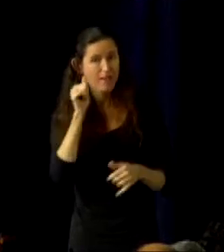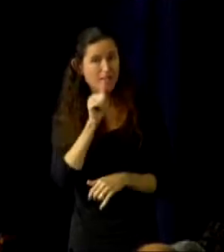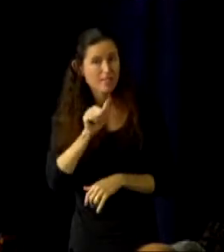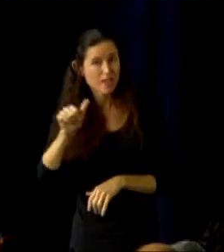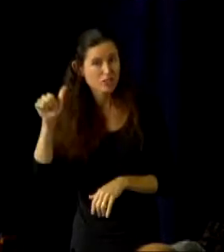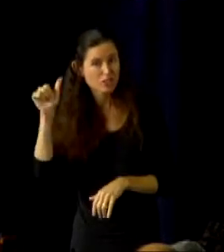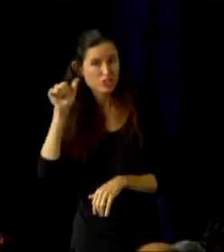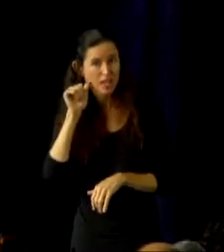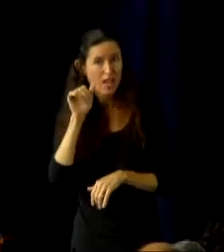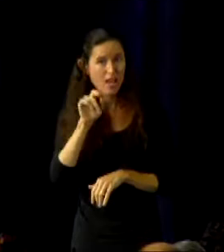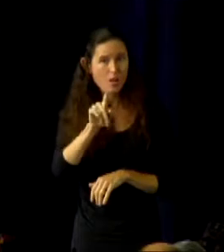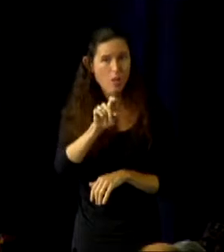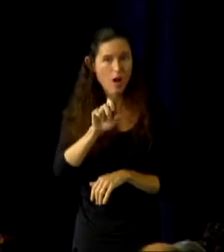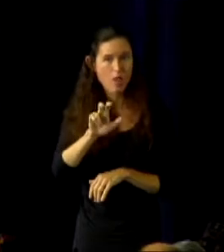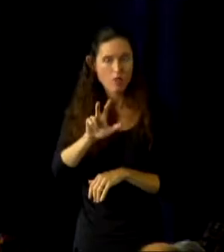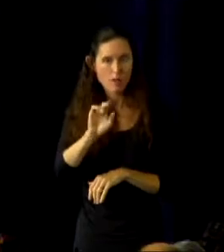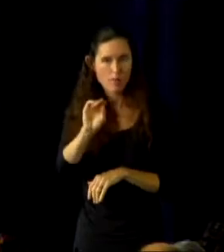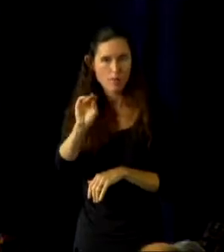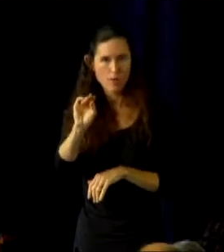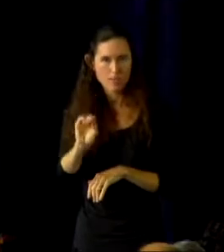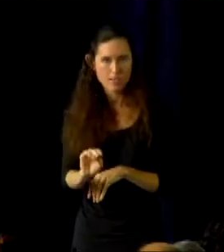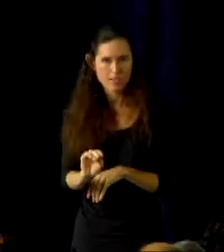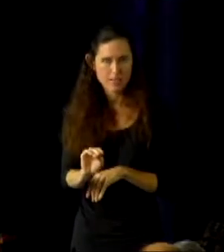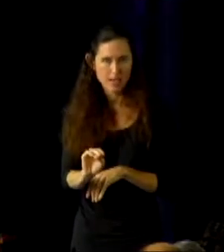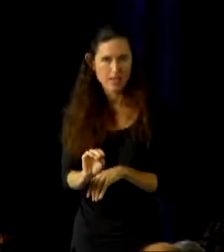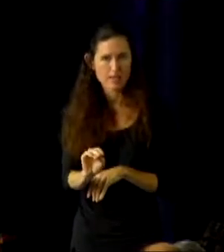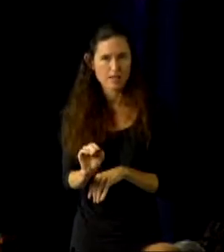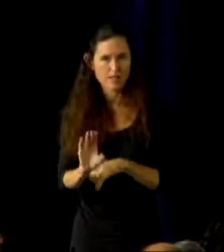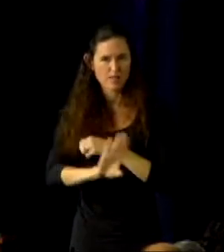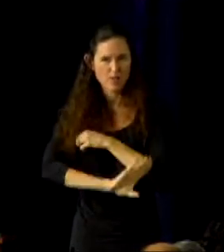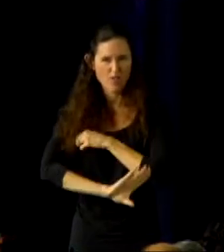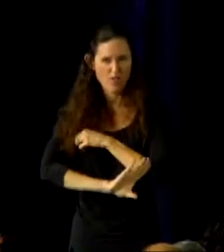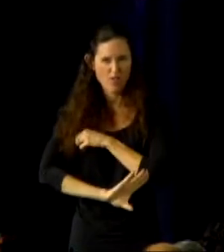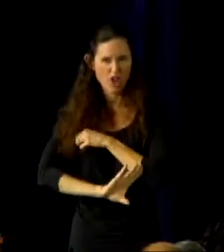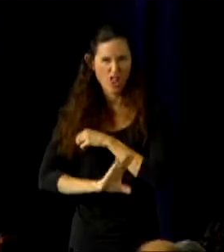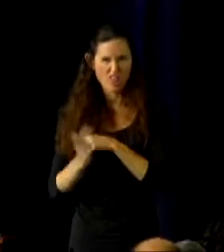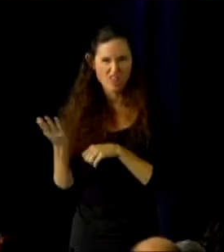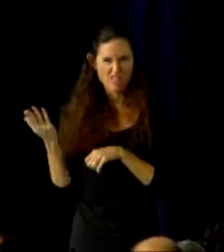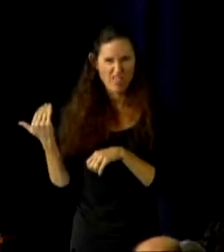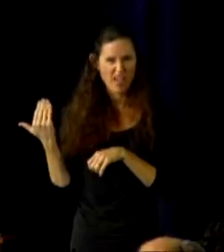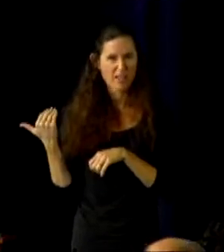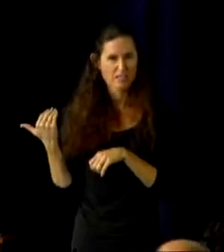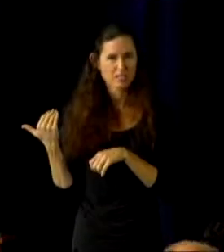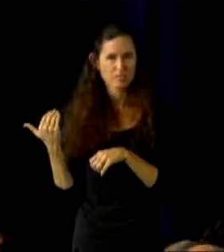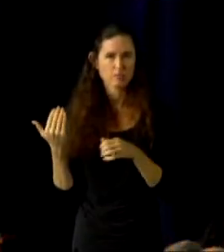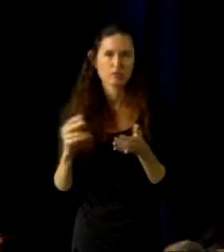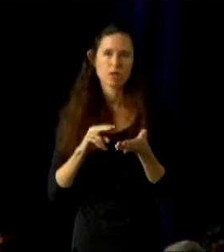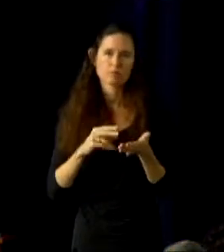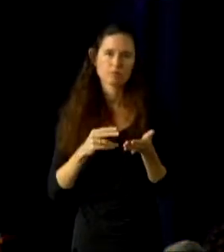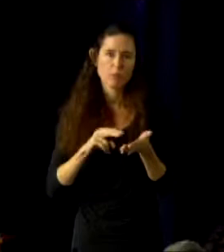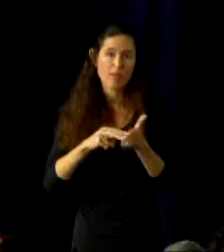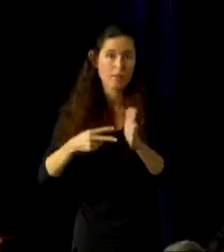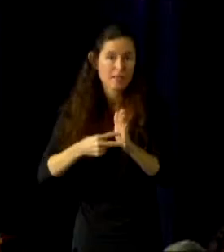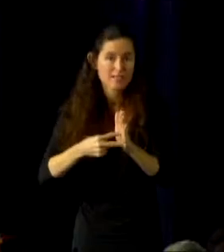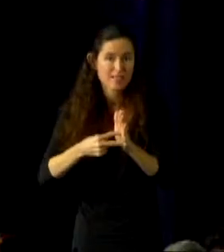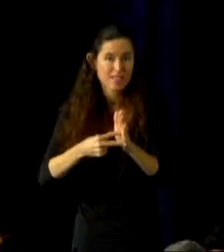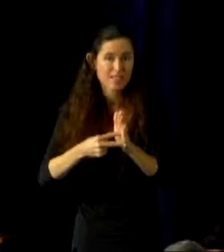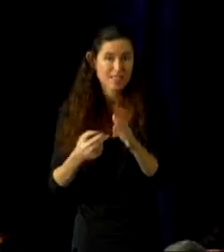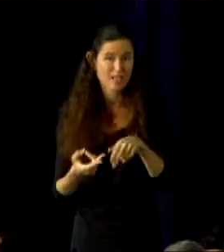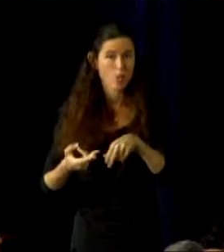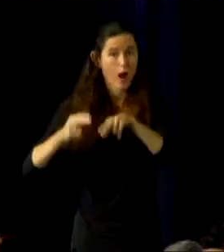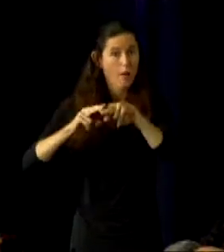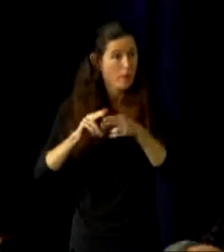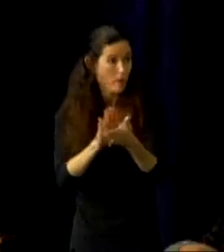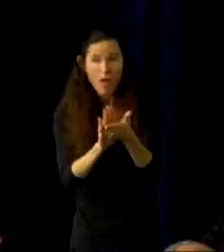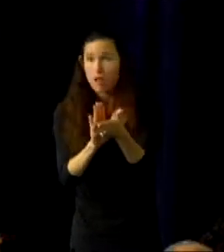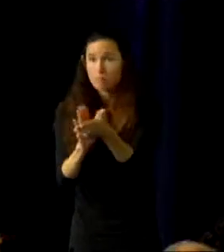were at 103% of final college credit enrollment for fall last term. In other words, we are up. Now that, yes, please